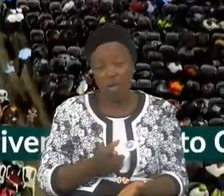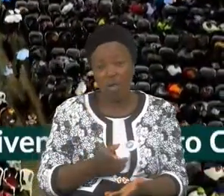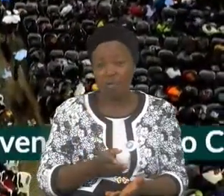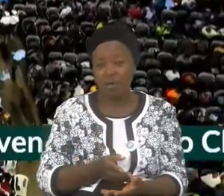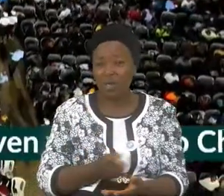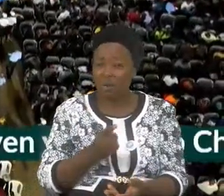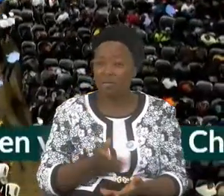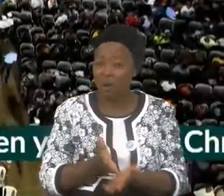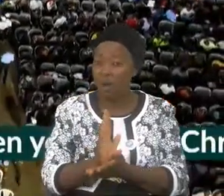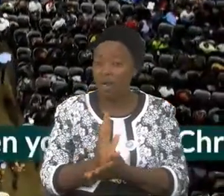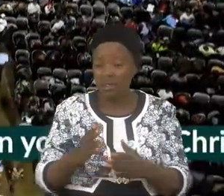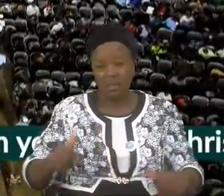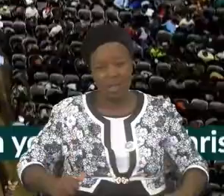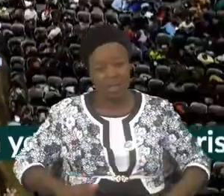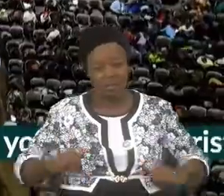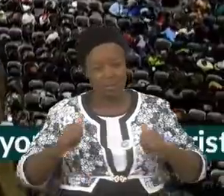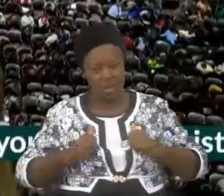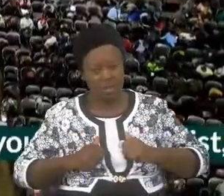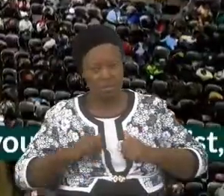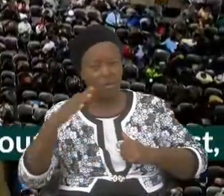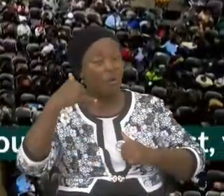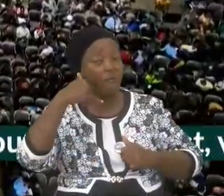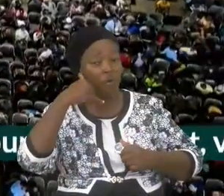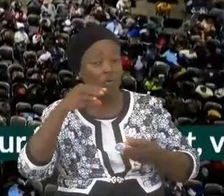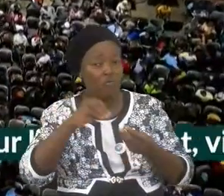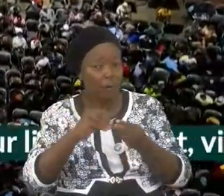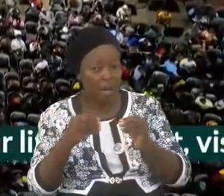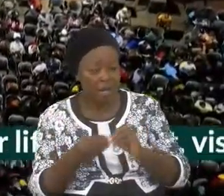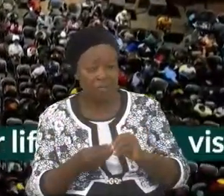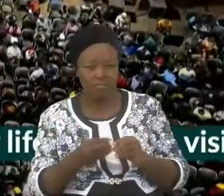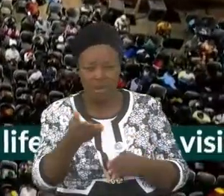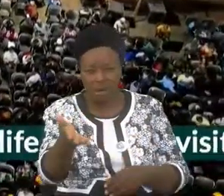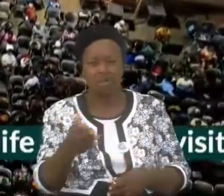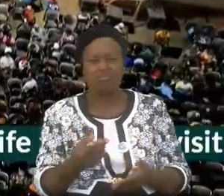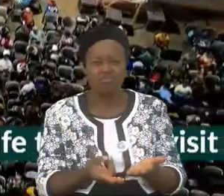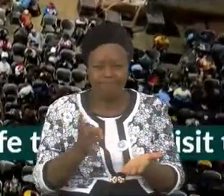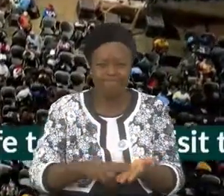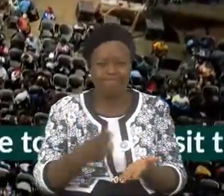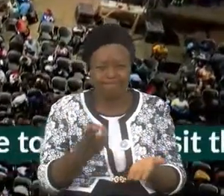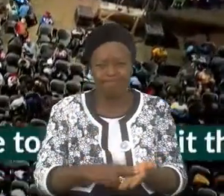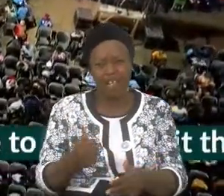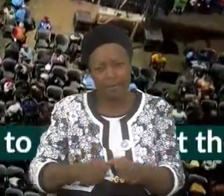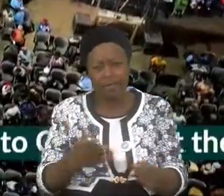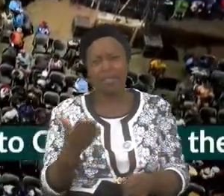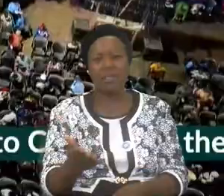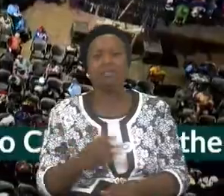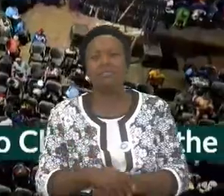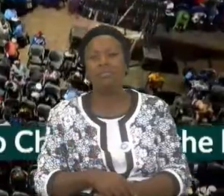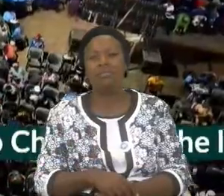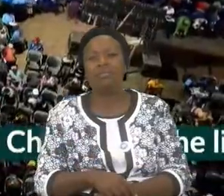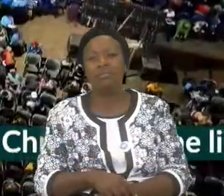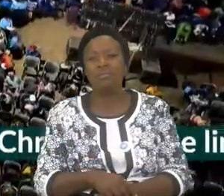for this great step you are taking. And you need to take steps to continue with the